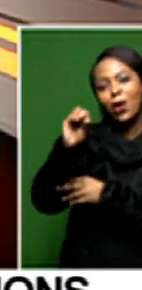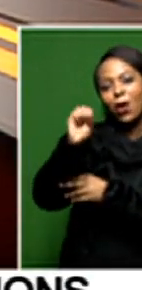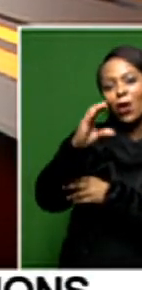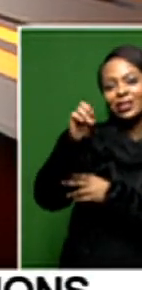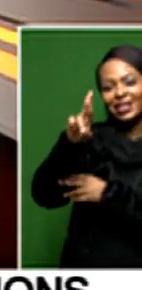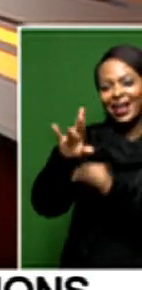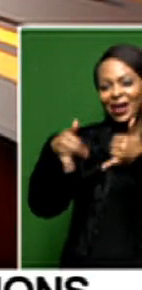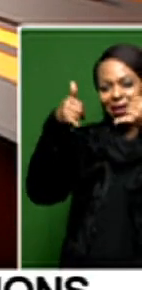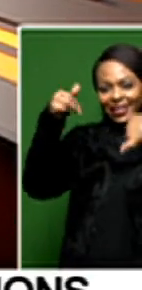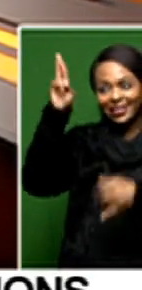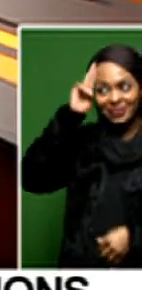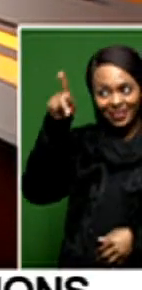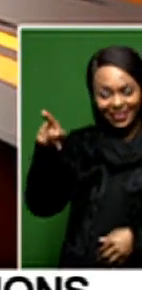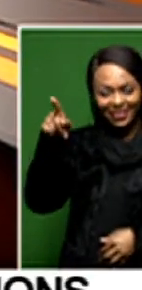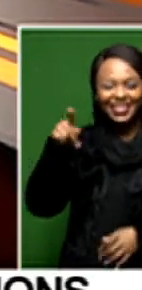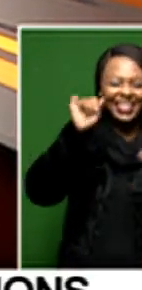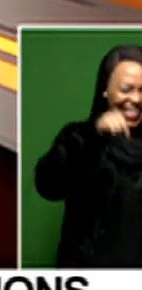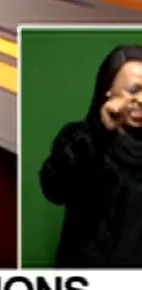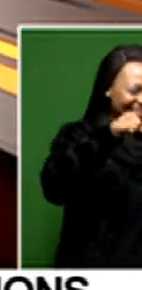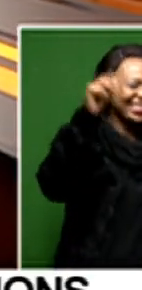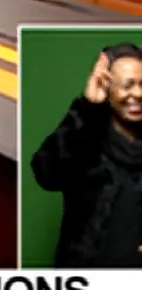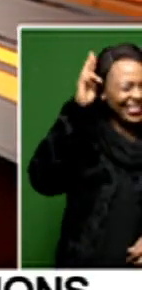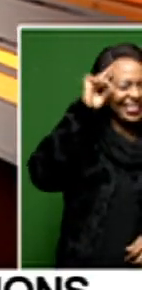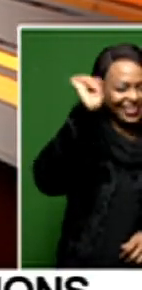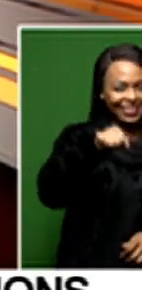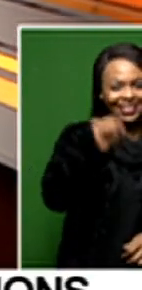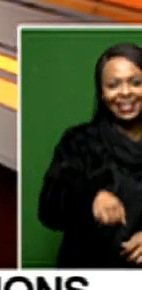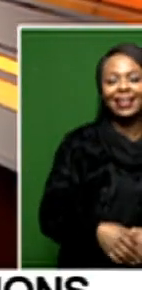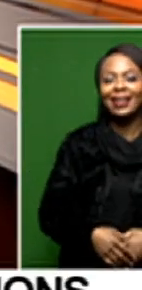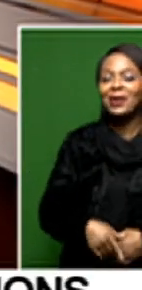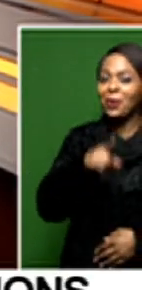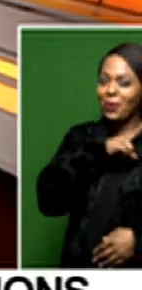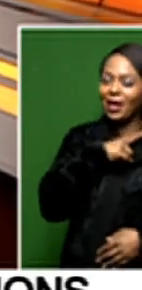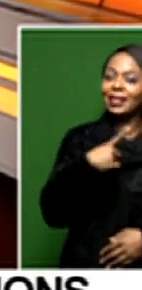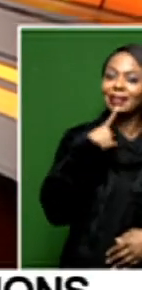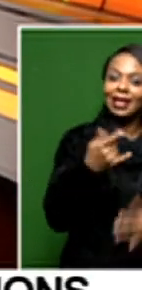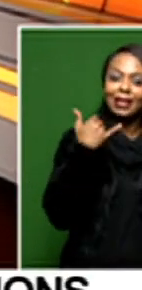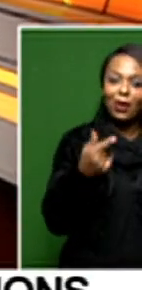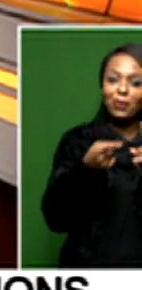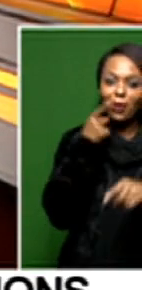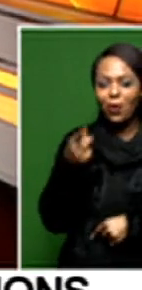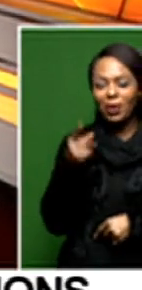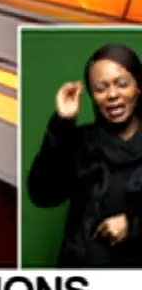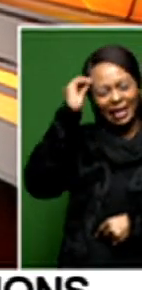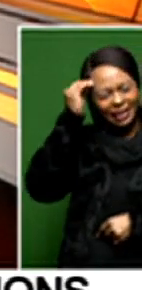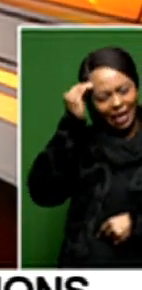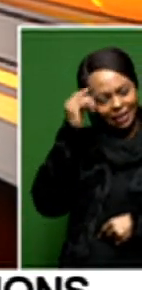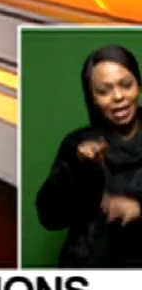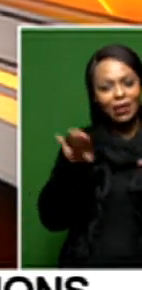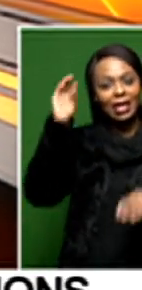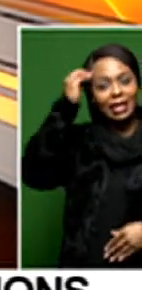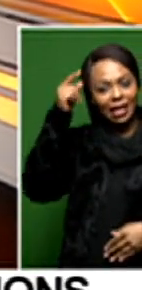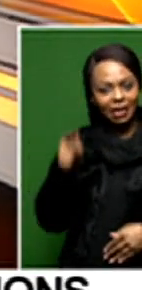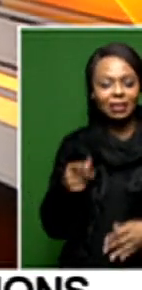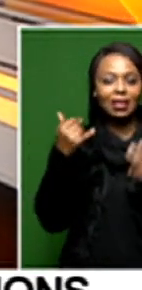in mind. Please keep that in mind. And I'm still saying that given judging from the level of interest that has been leveled to